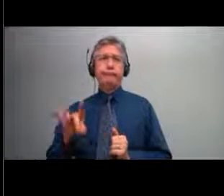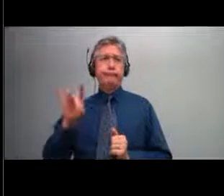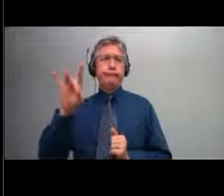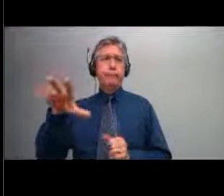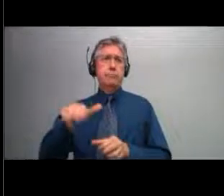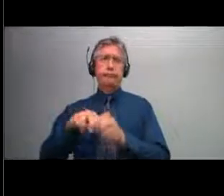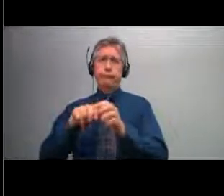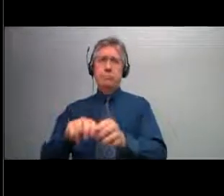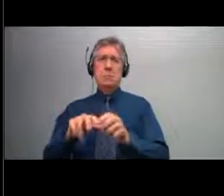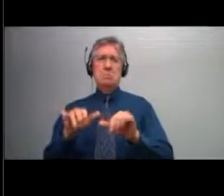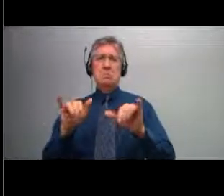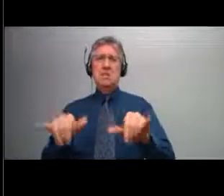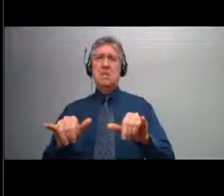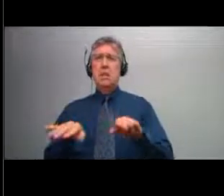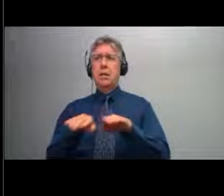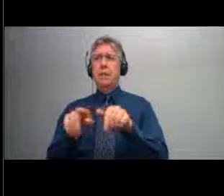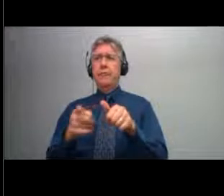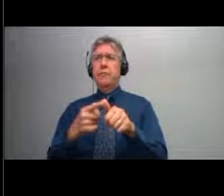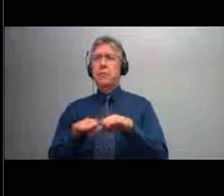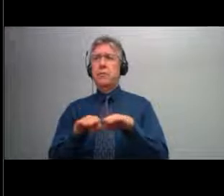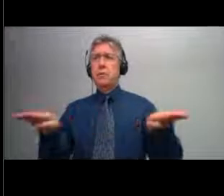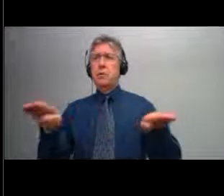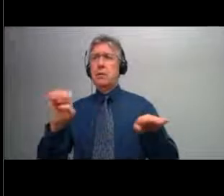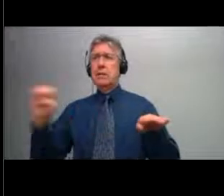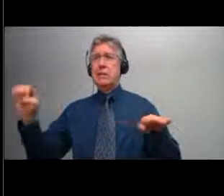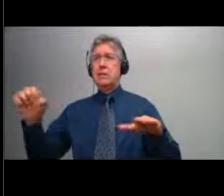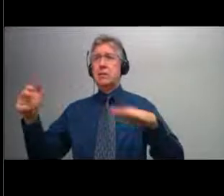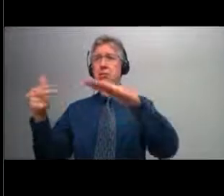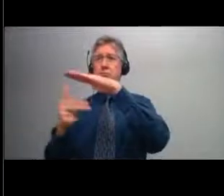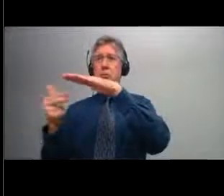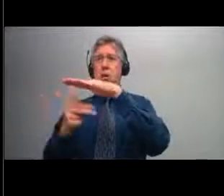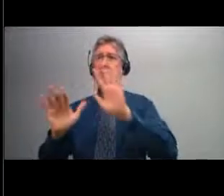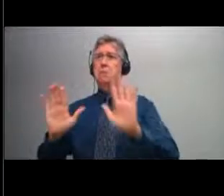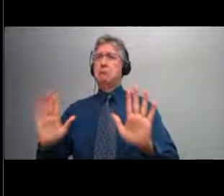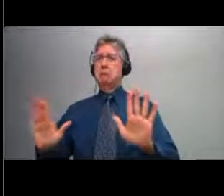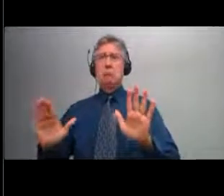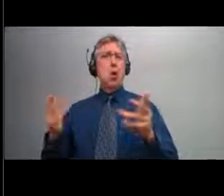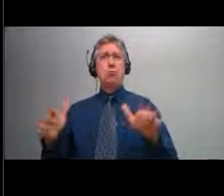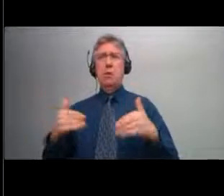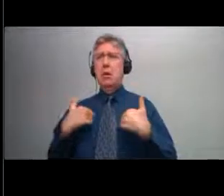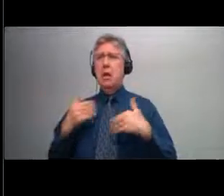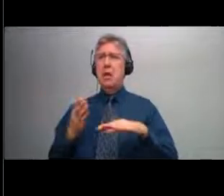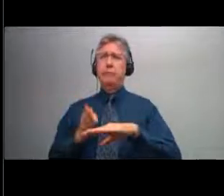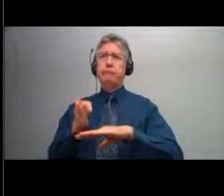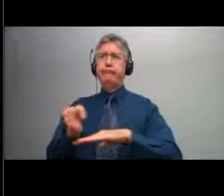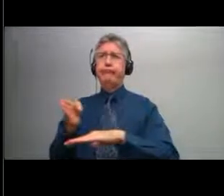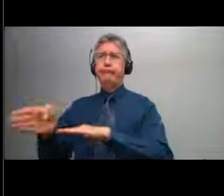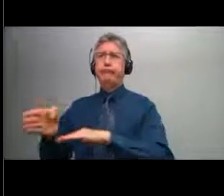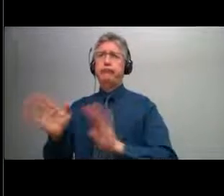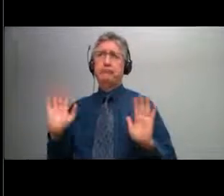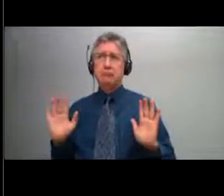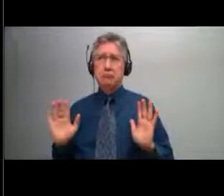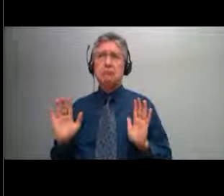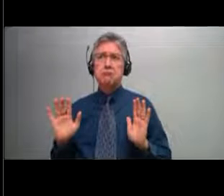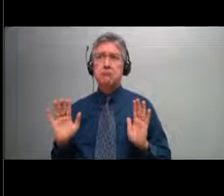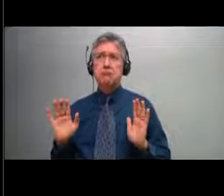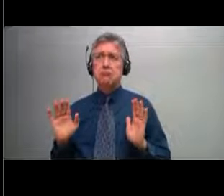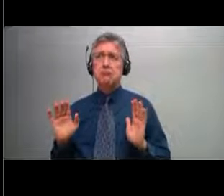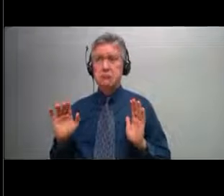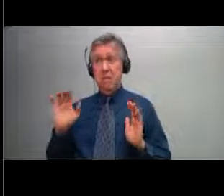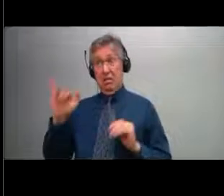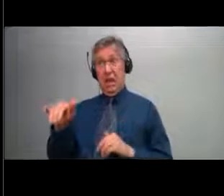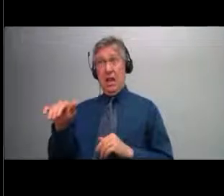in the ground floor of the east garage, and there's currently at-grade crossings there. So someone accessing the kiss and